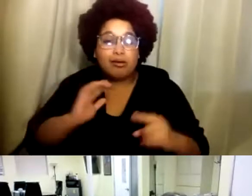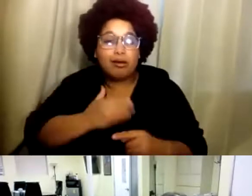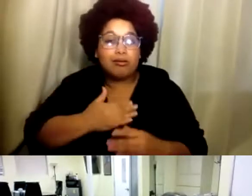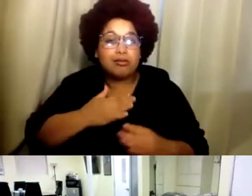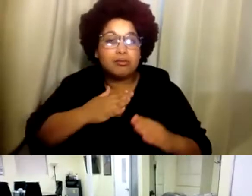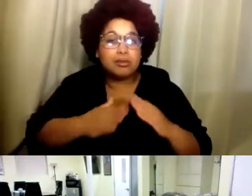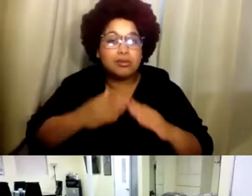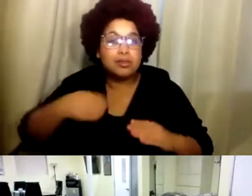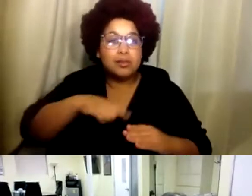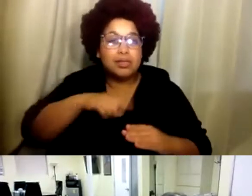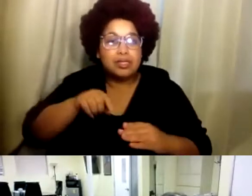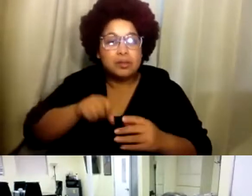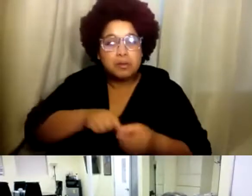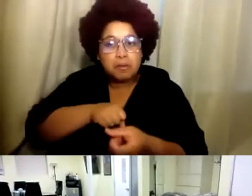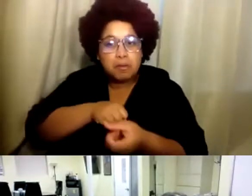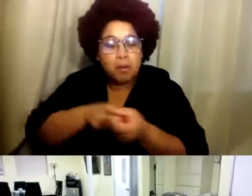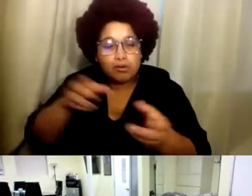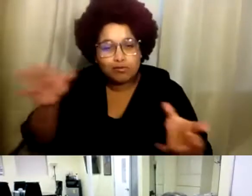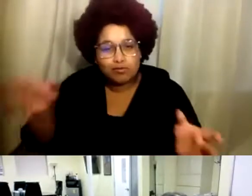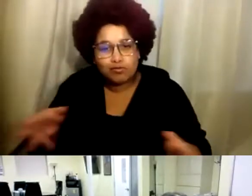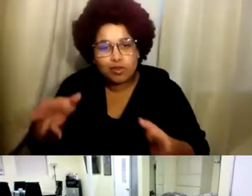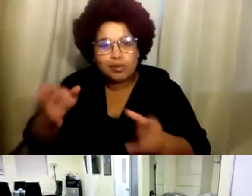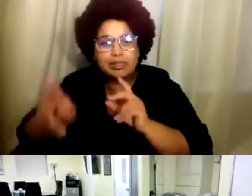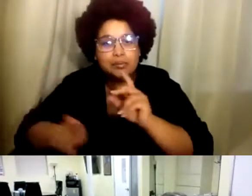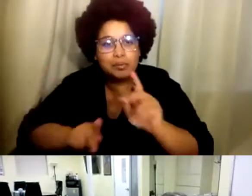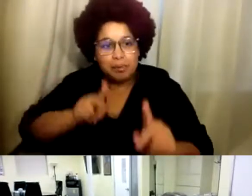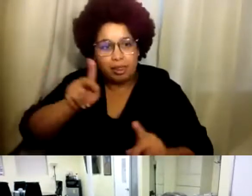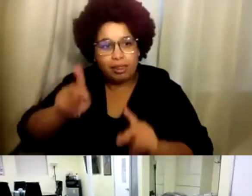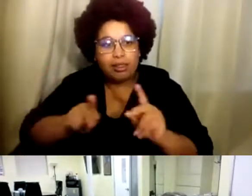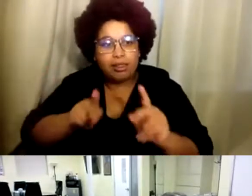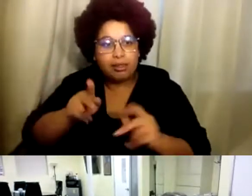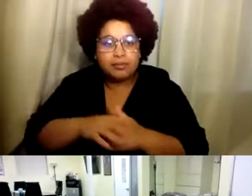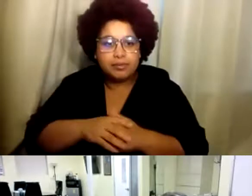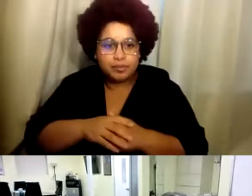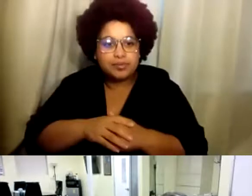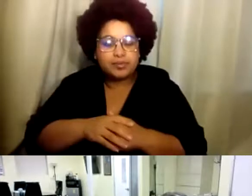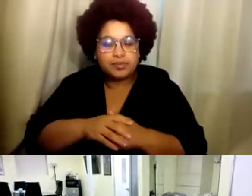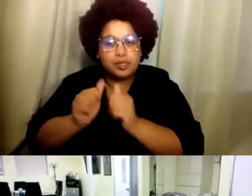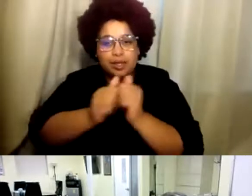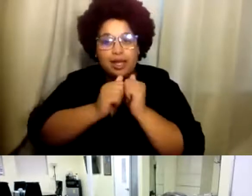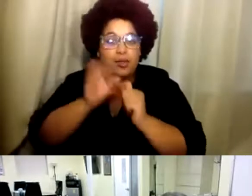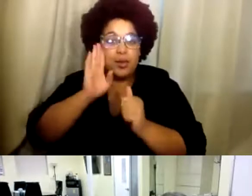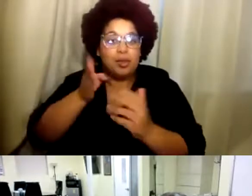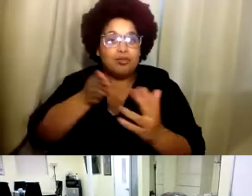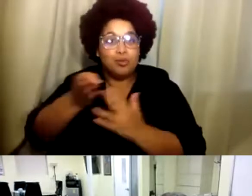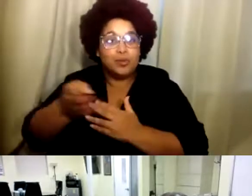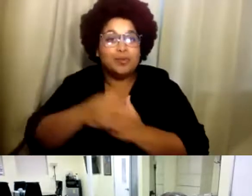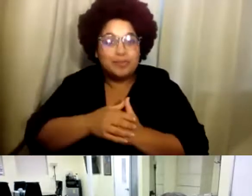to support and encourage people, and together we'll get through this.